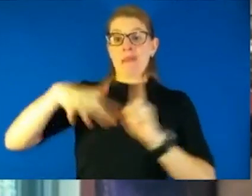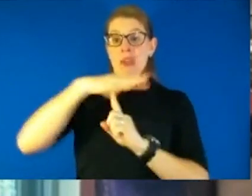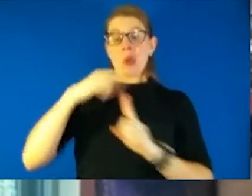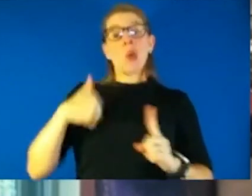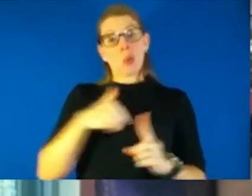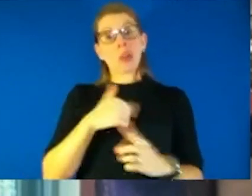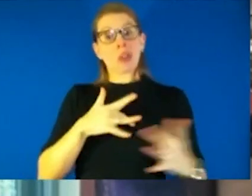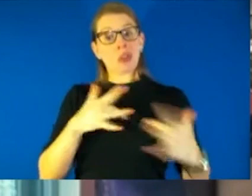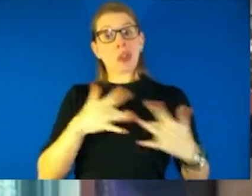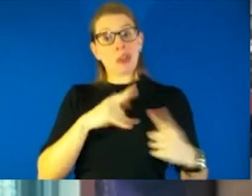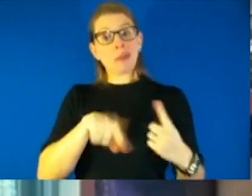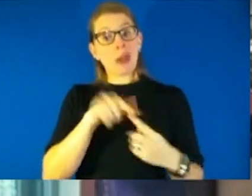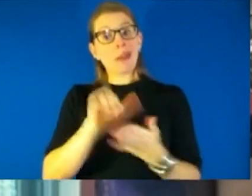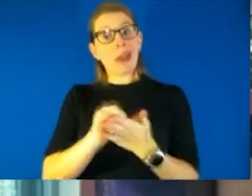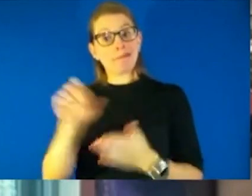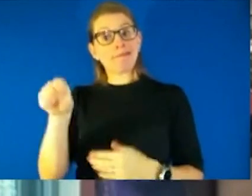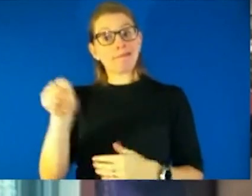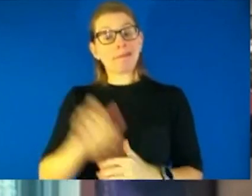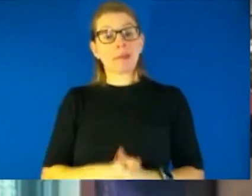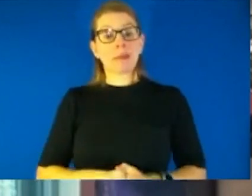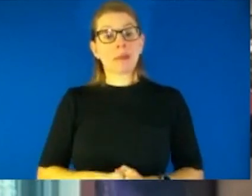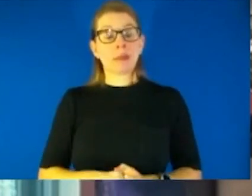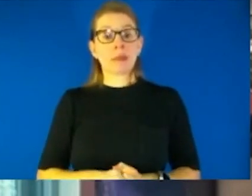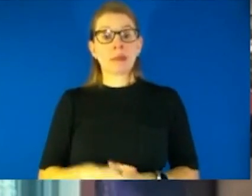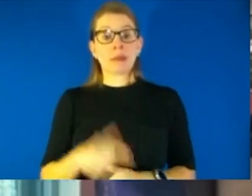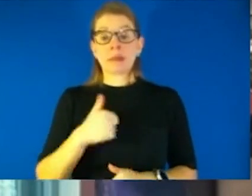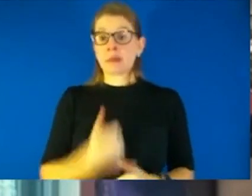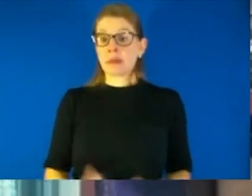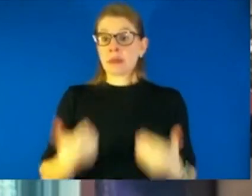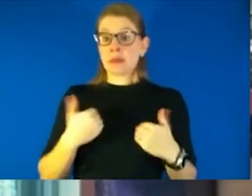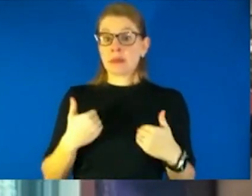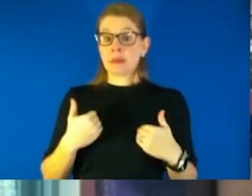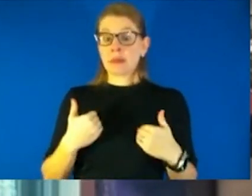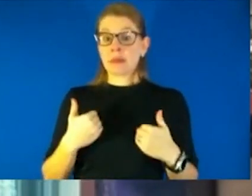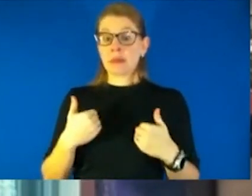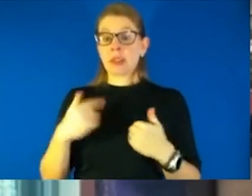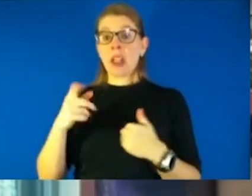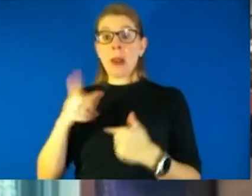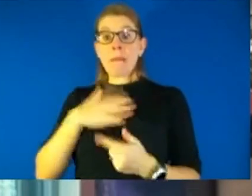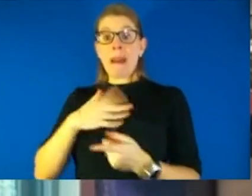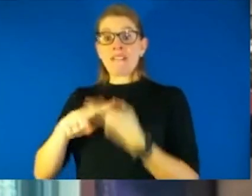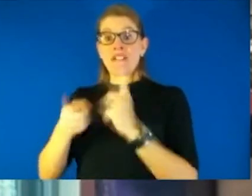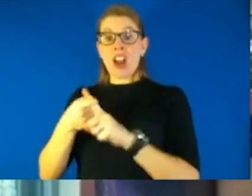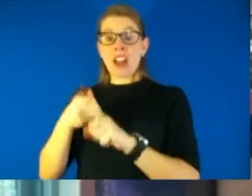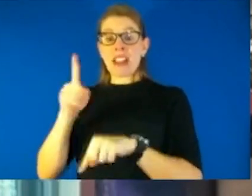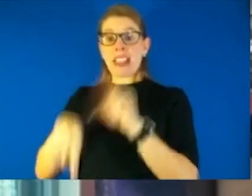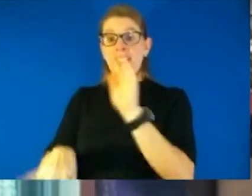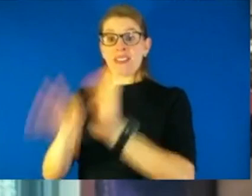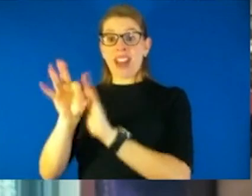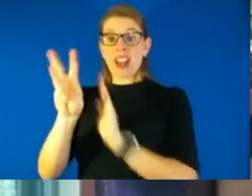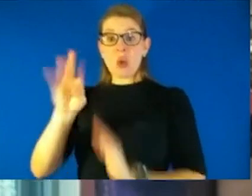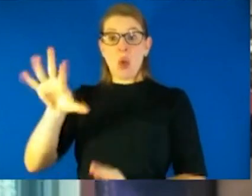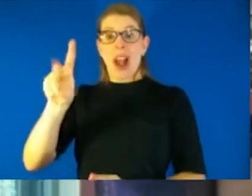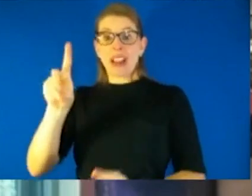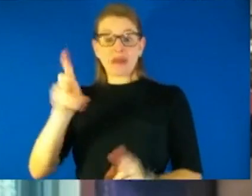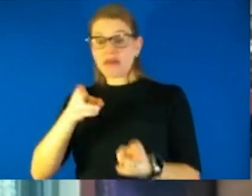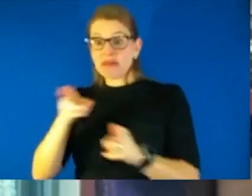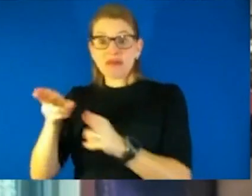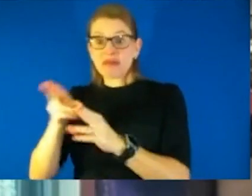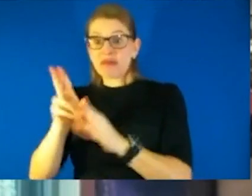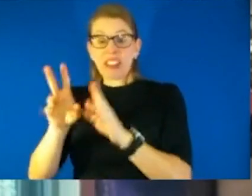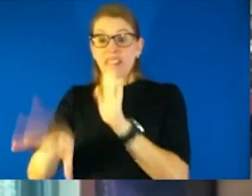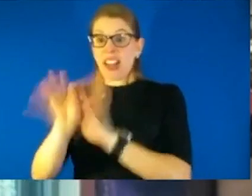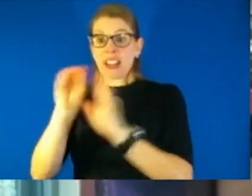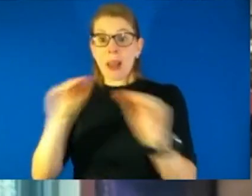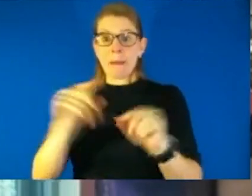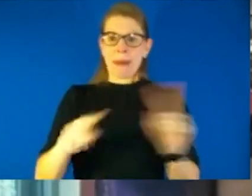about. I've got deer, my friend couldn't find deer in the wild. I've got them in my yard every day. So those animals